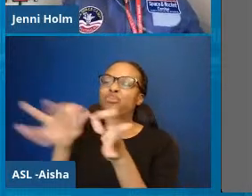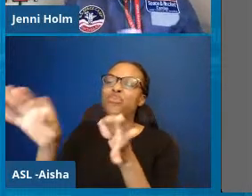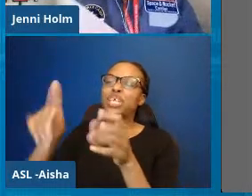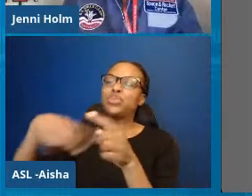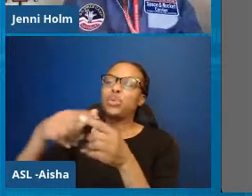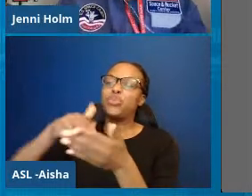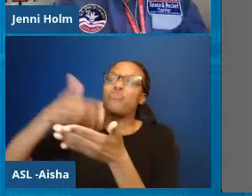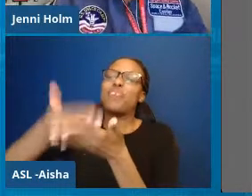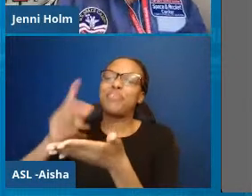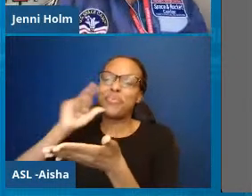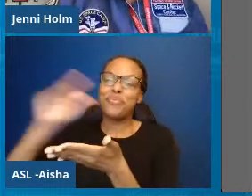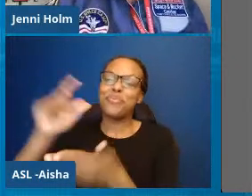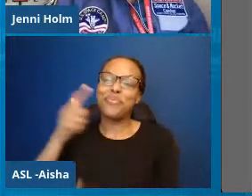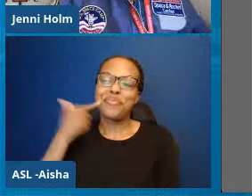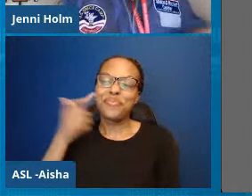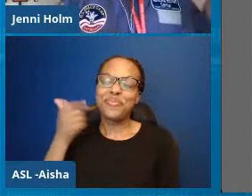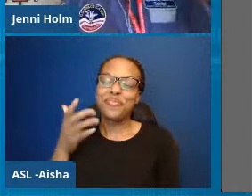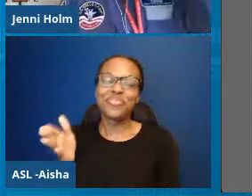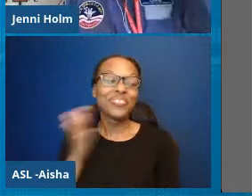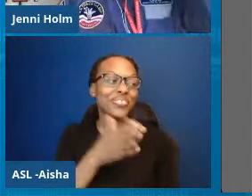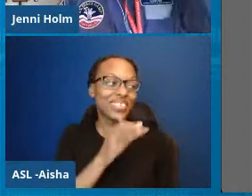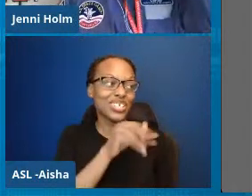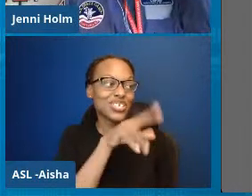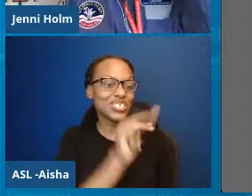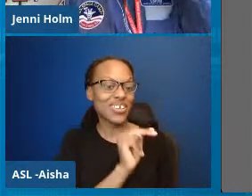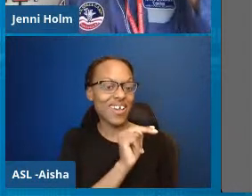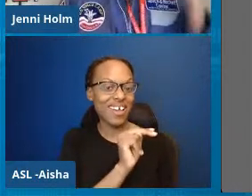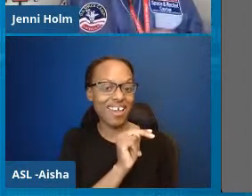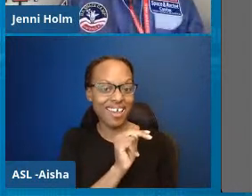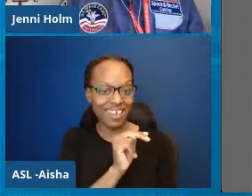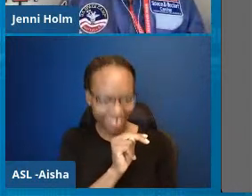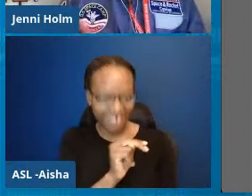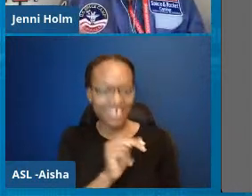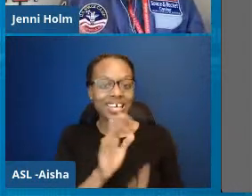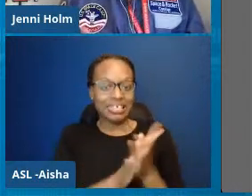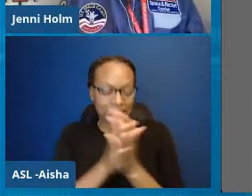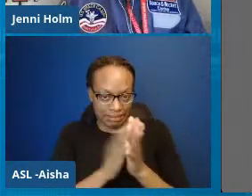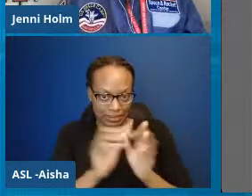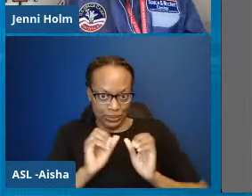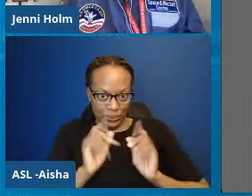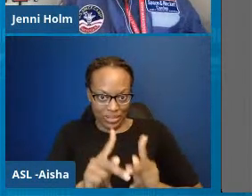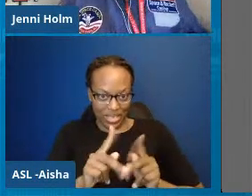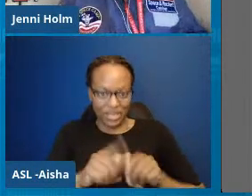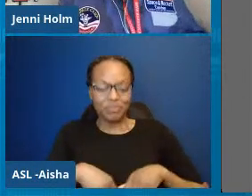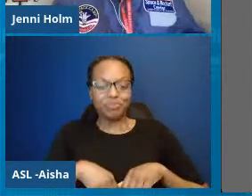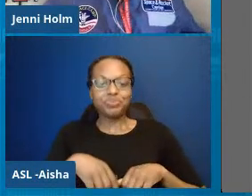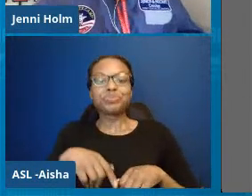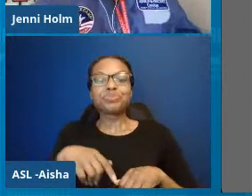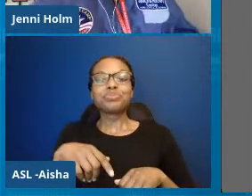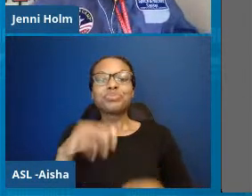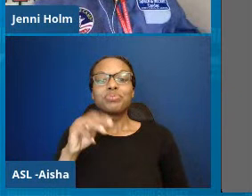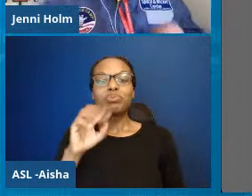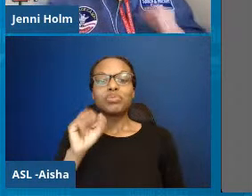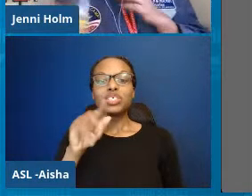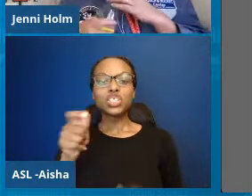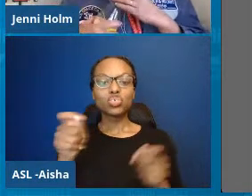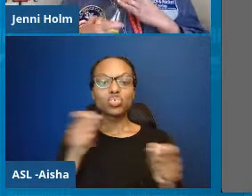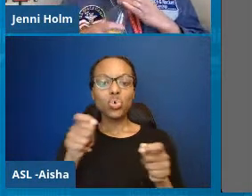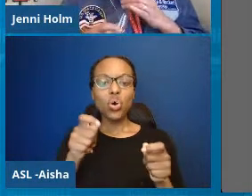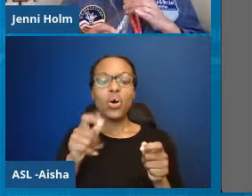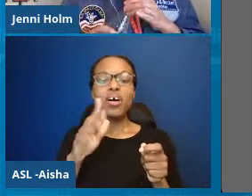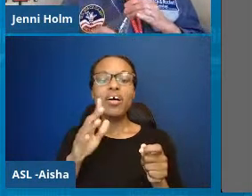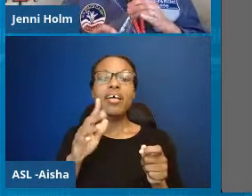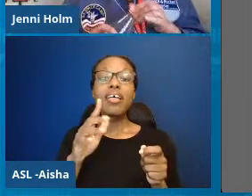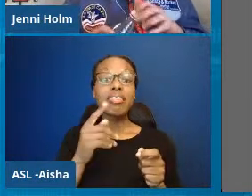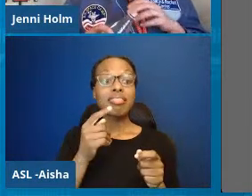you want to give us something? Yes, I'm about to step off the limb now. Here we go. Mission Control, the small, wet